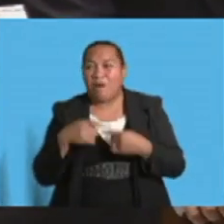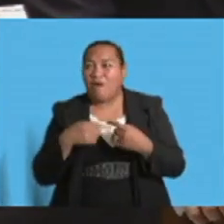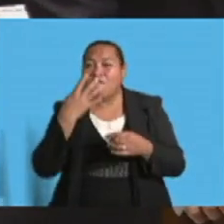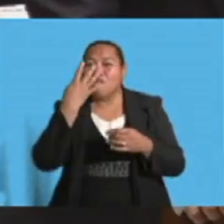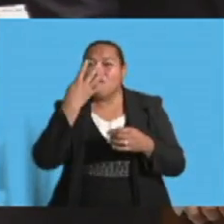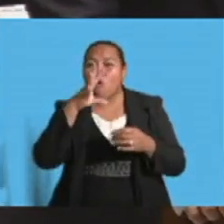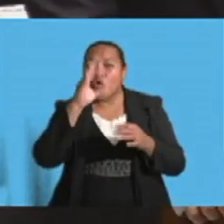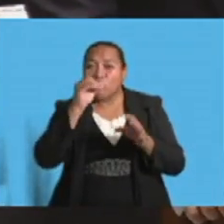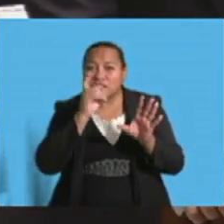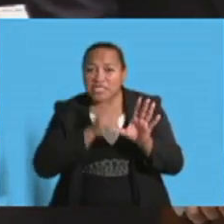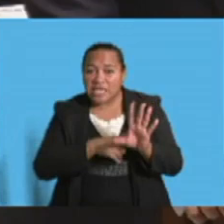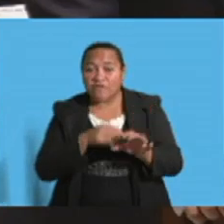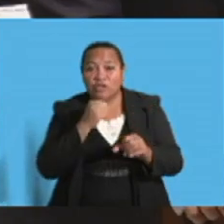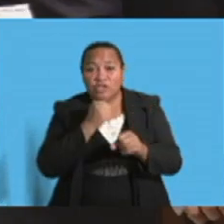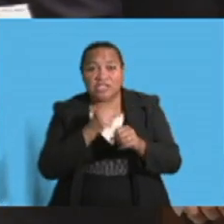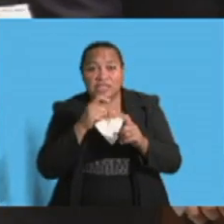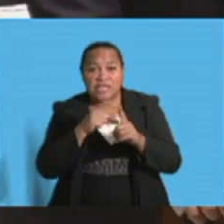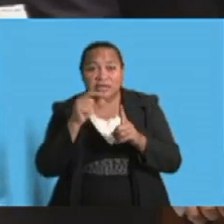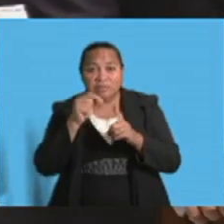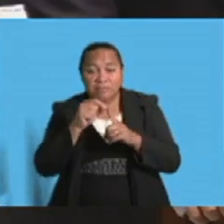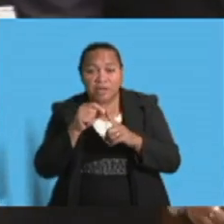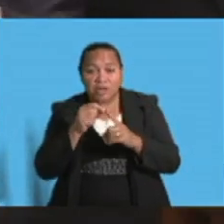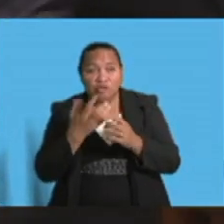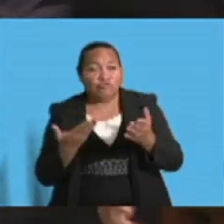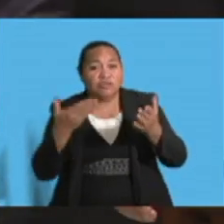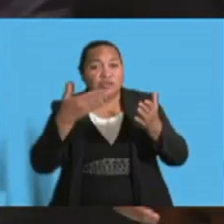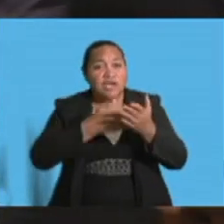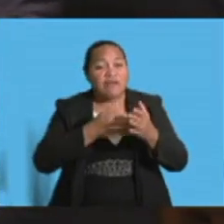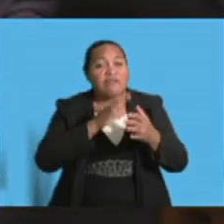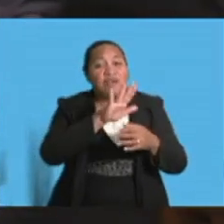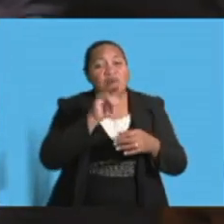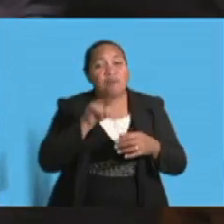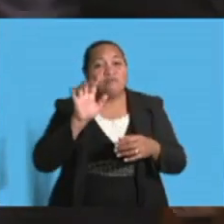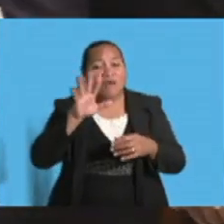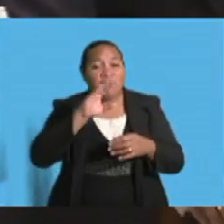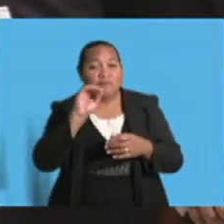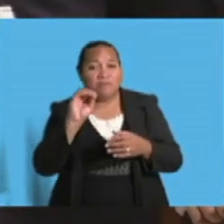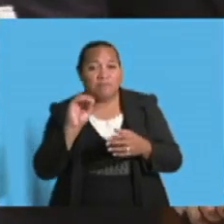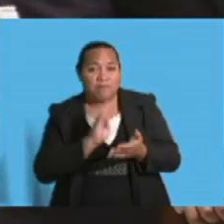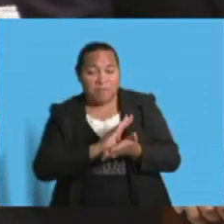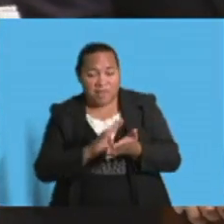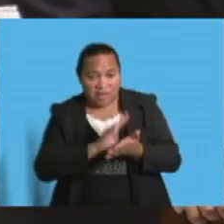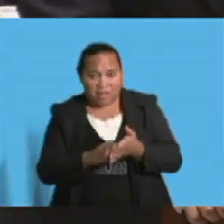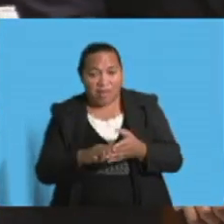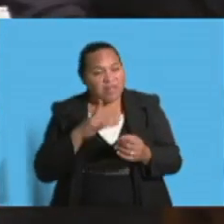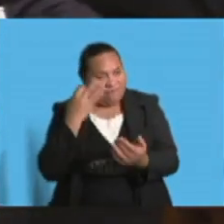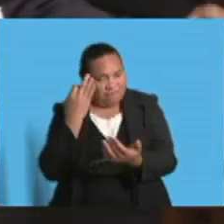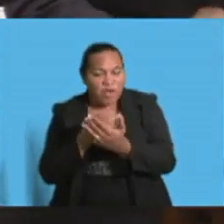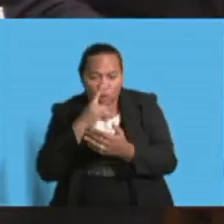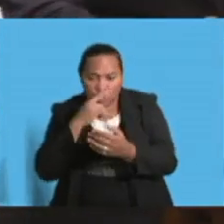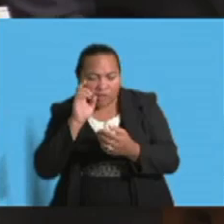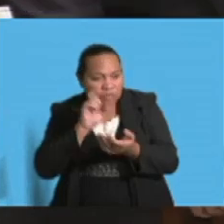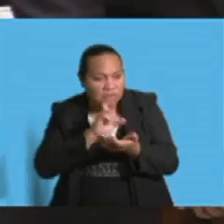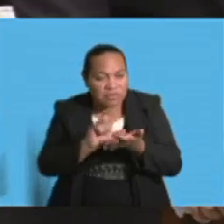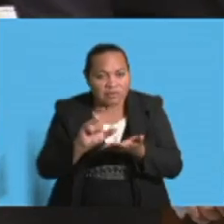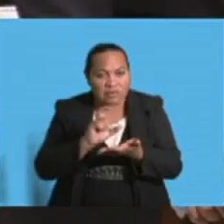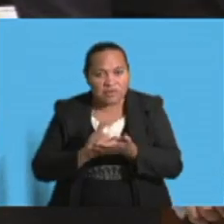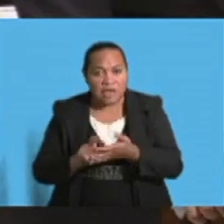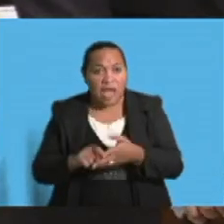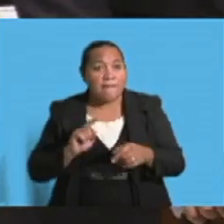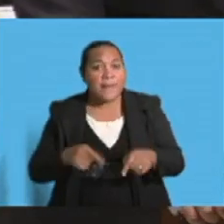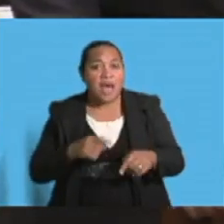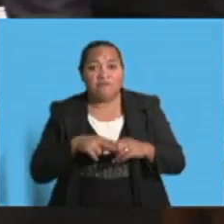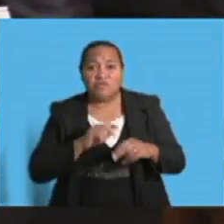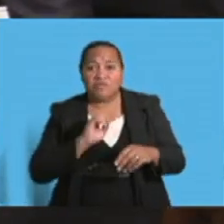for Fiji's GDP to reach 5.5 billion. That's a fact. It can be verified. However, Madam Speaker, it took Fiji First just 10